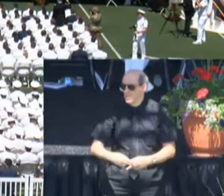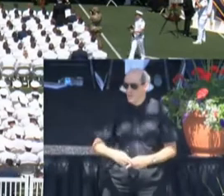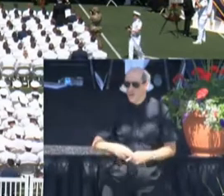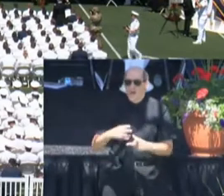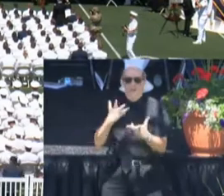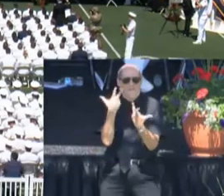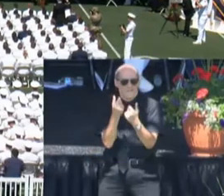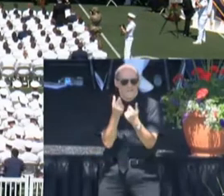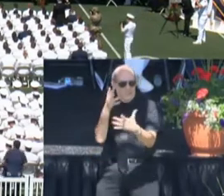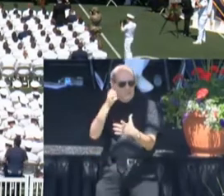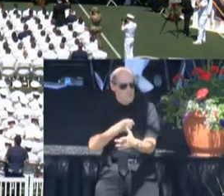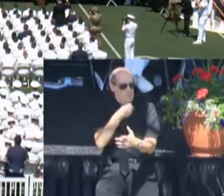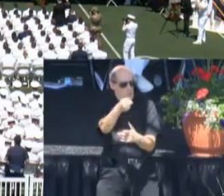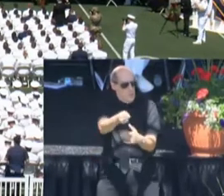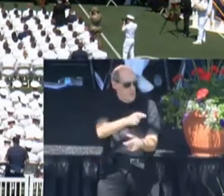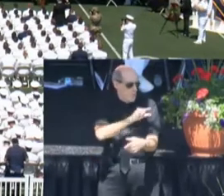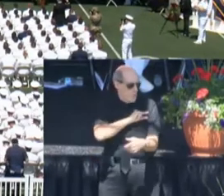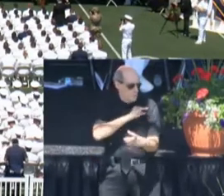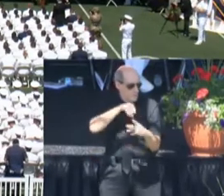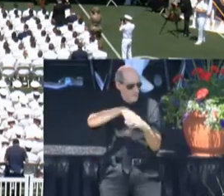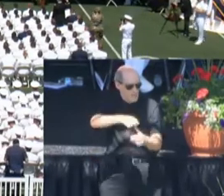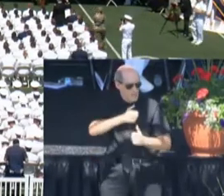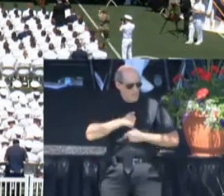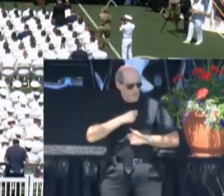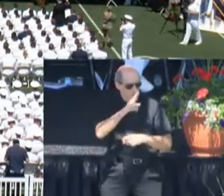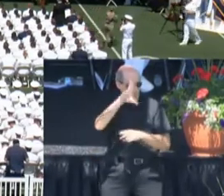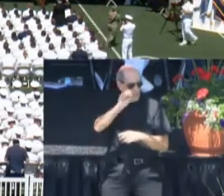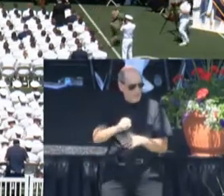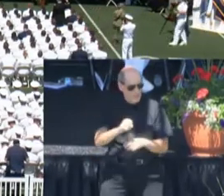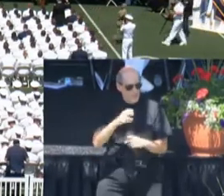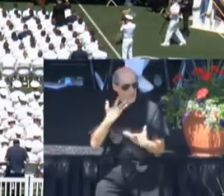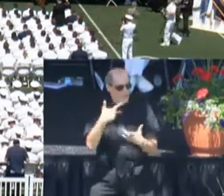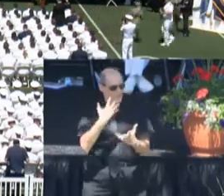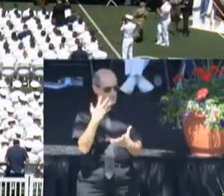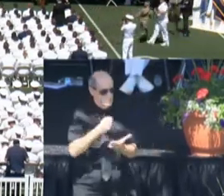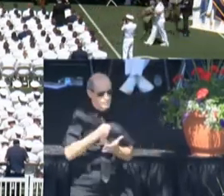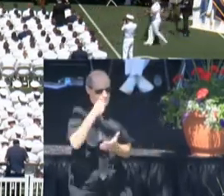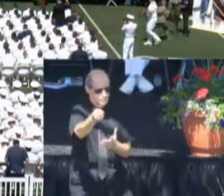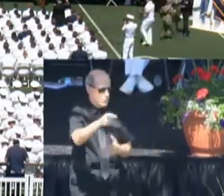Having been appointed an officer in the Army of the United States,